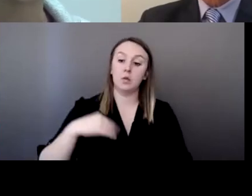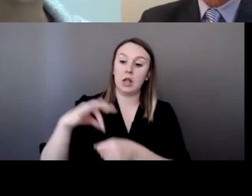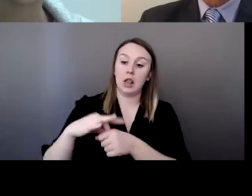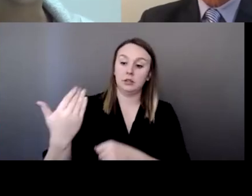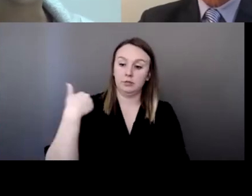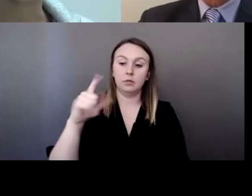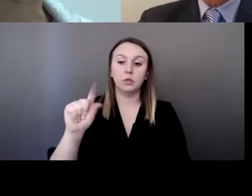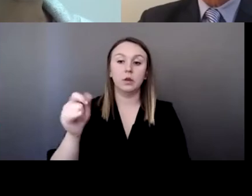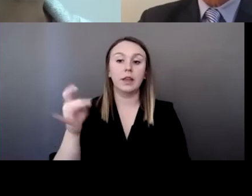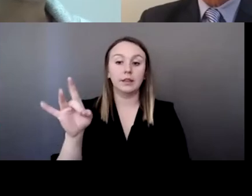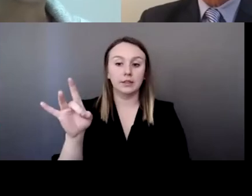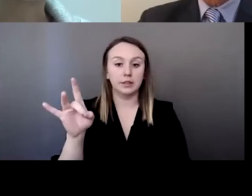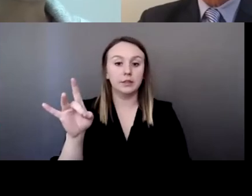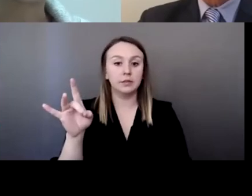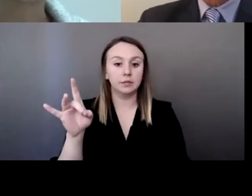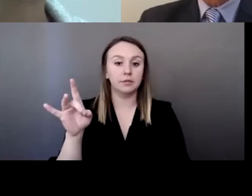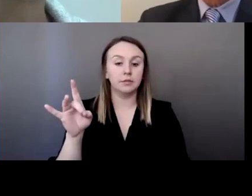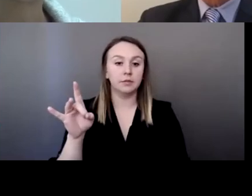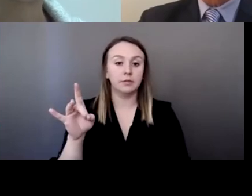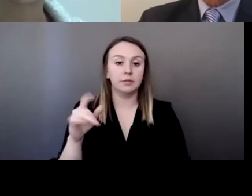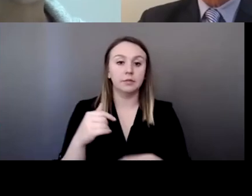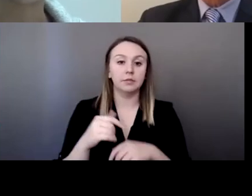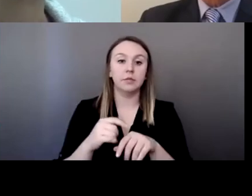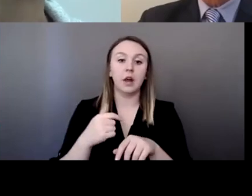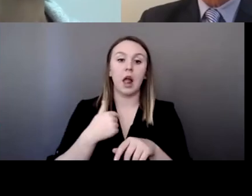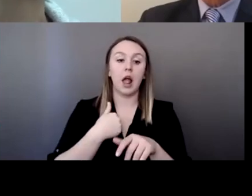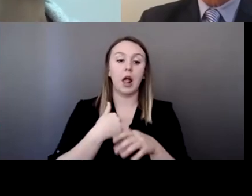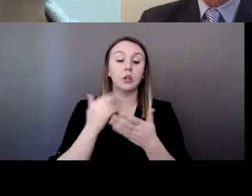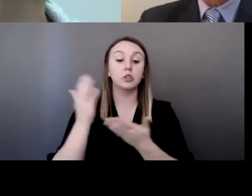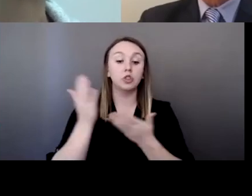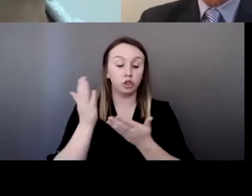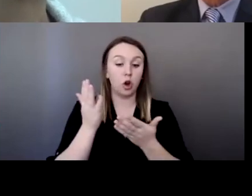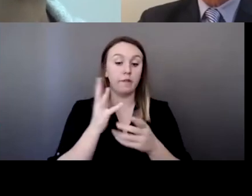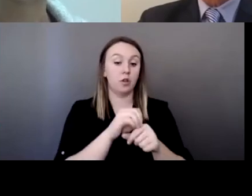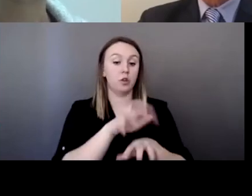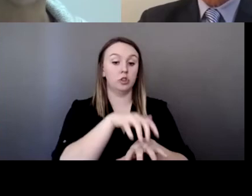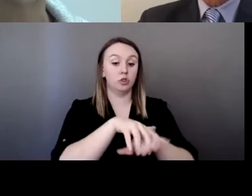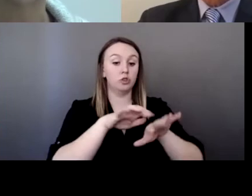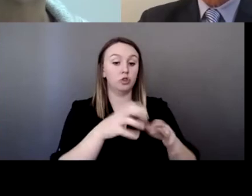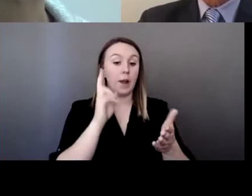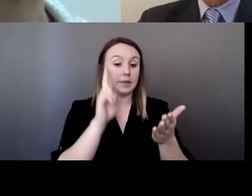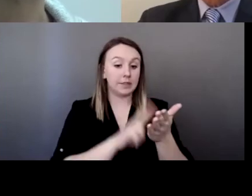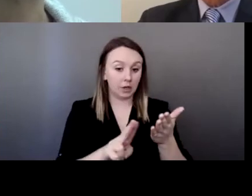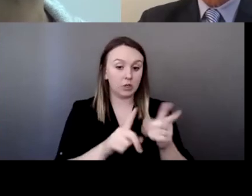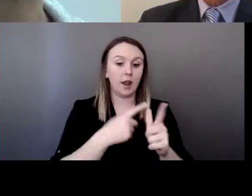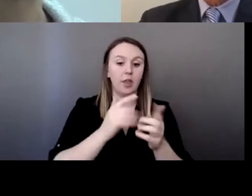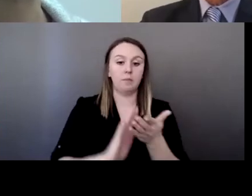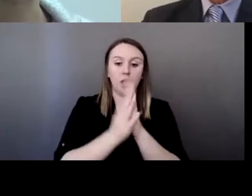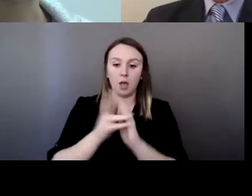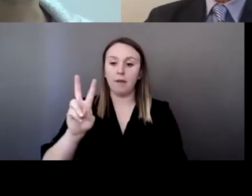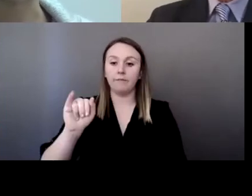2018. And I served as the secretary, becoming the vice chairman,